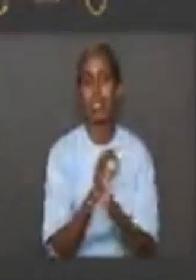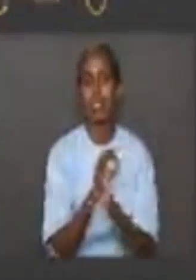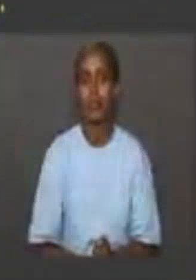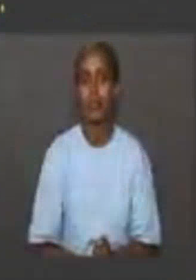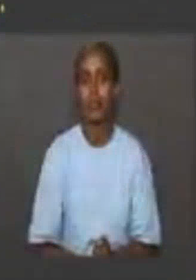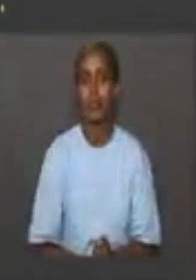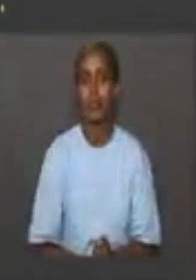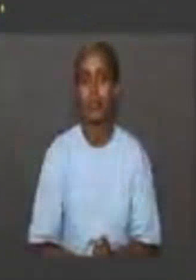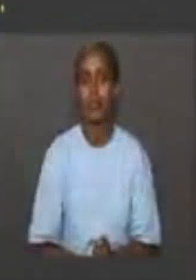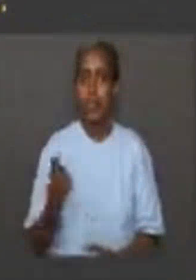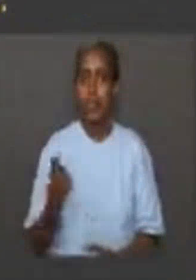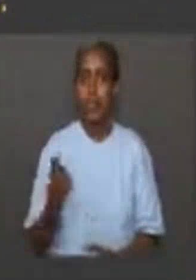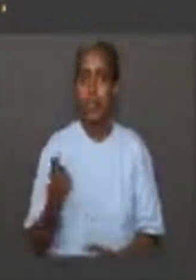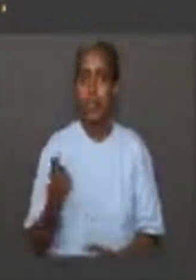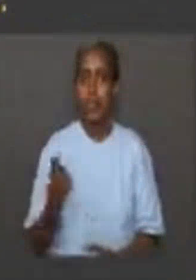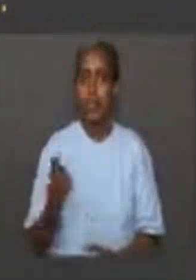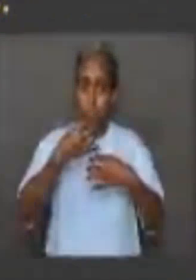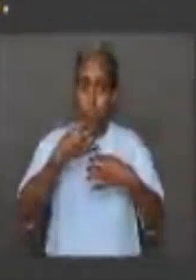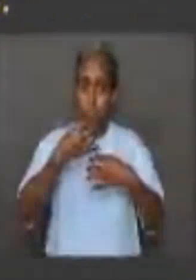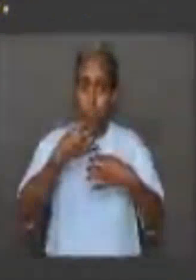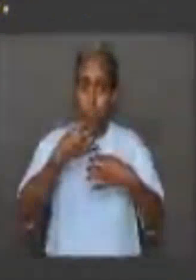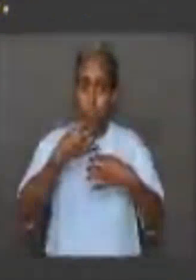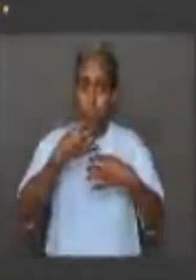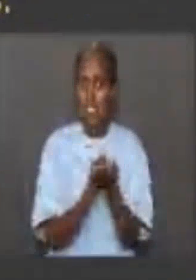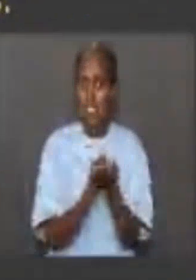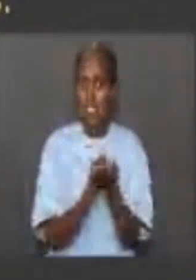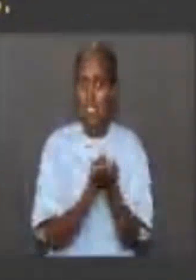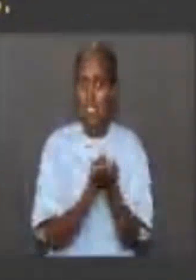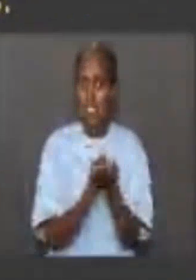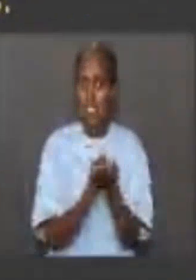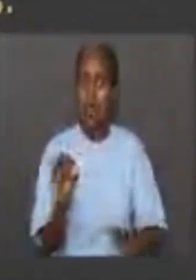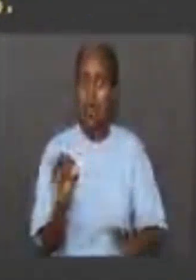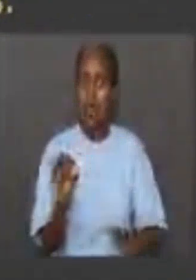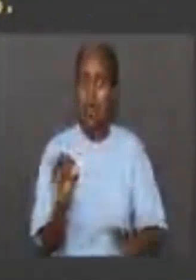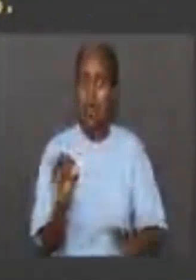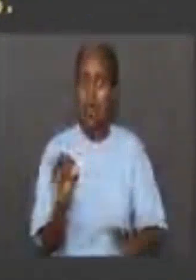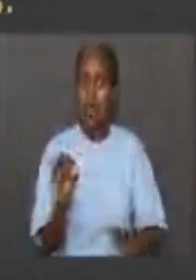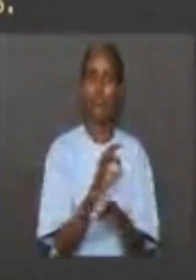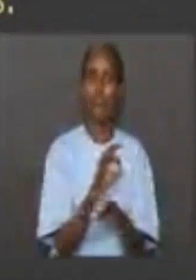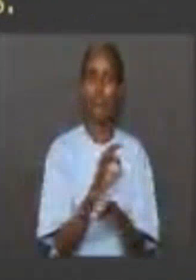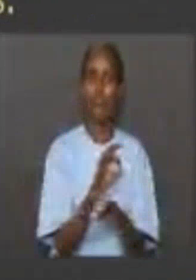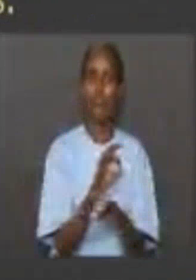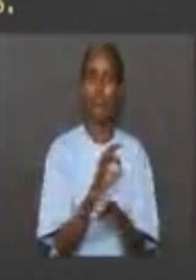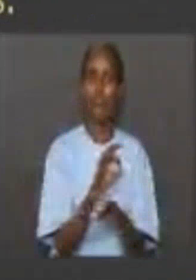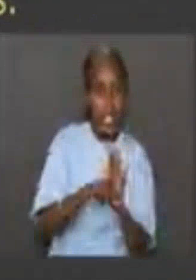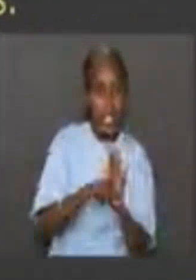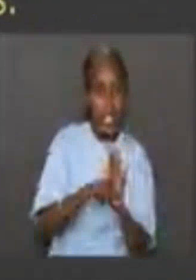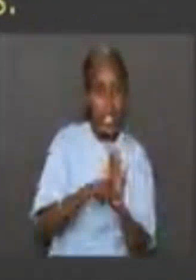We have concluded that the zeros of the function are -3,